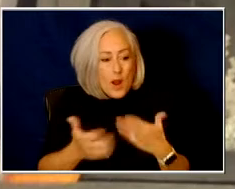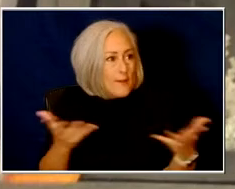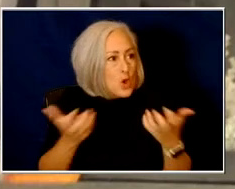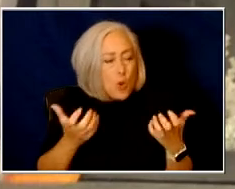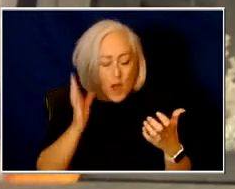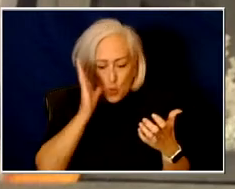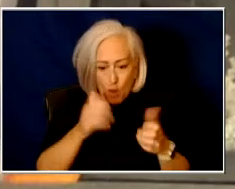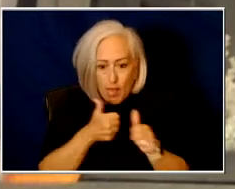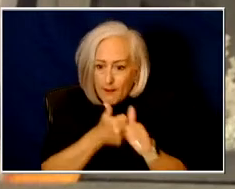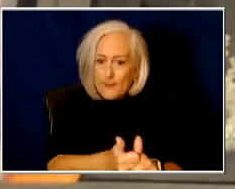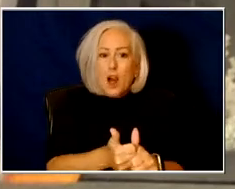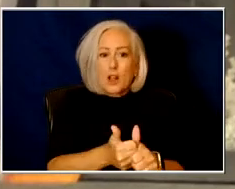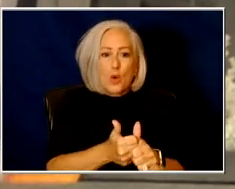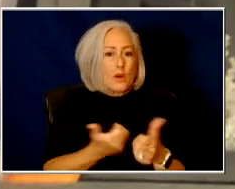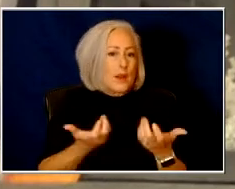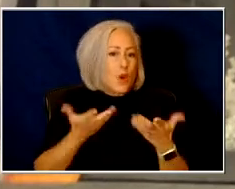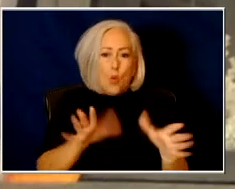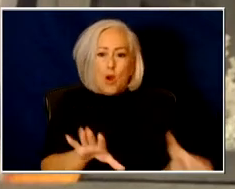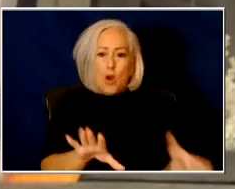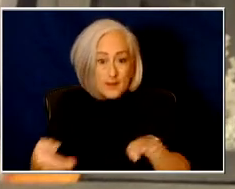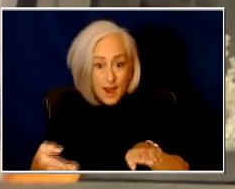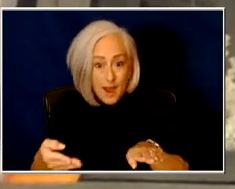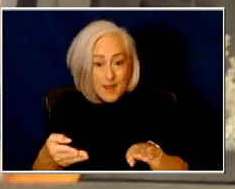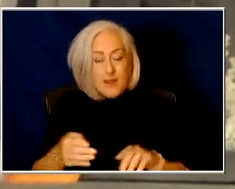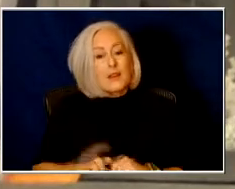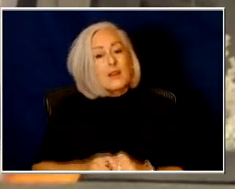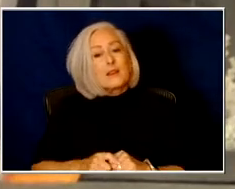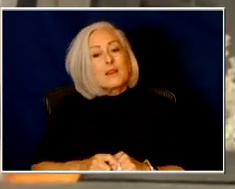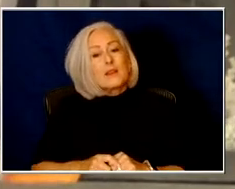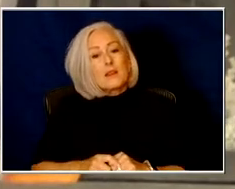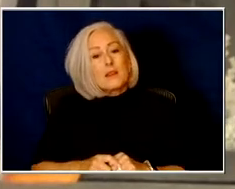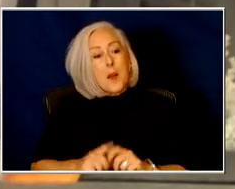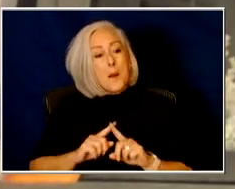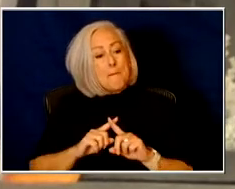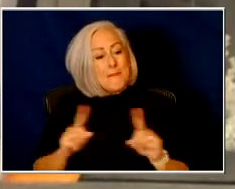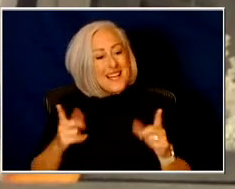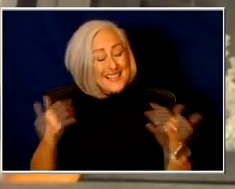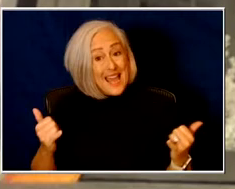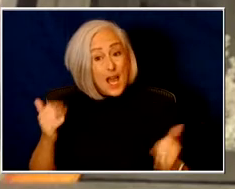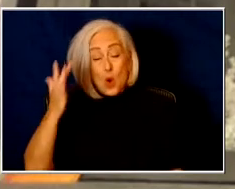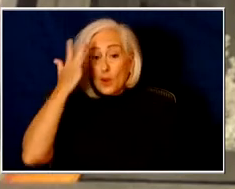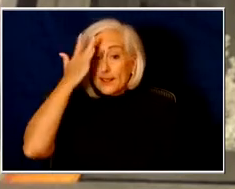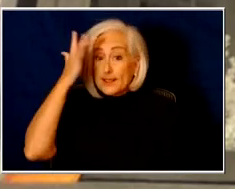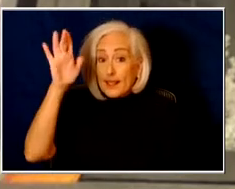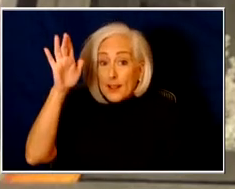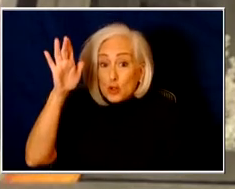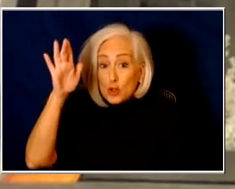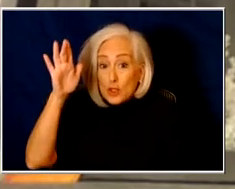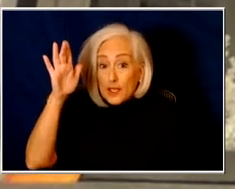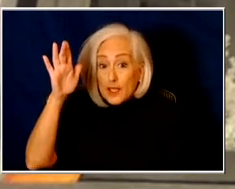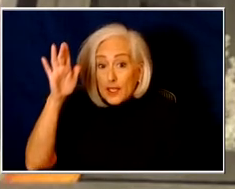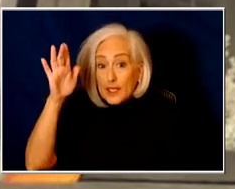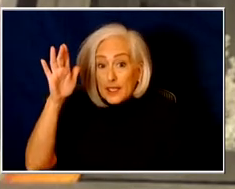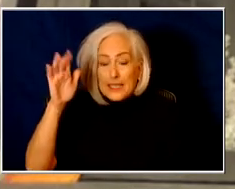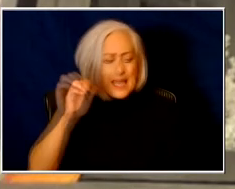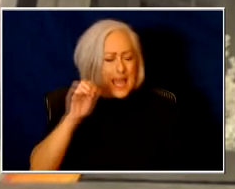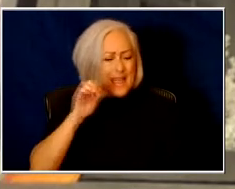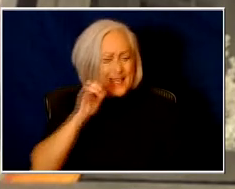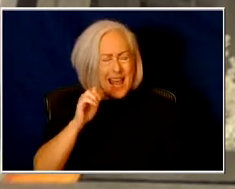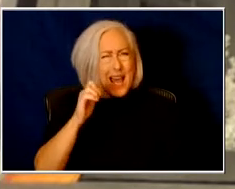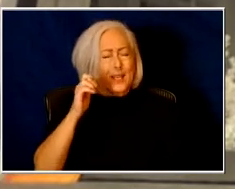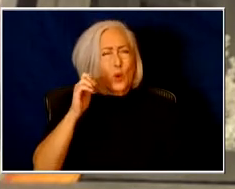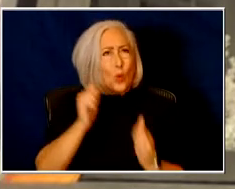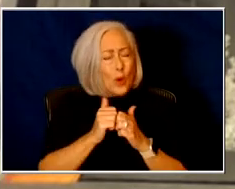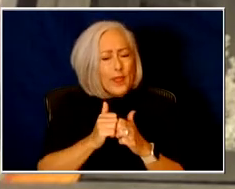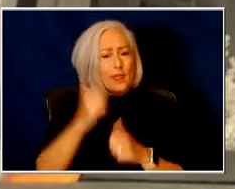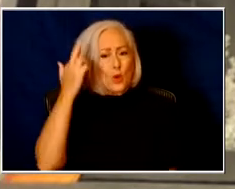so what's happened here is intellectually and irrationally people are as you said fatigued of this